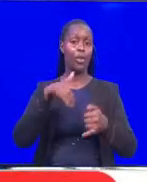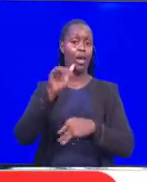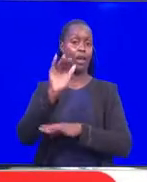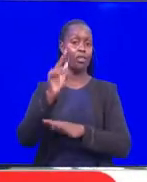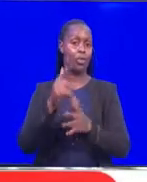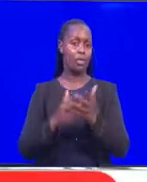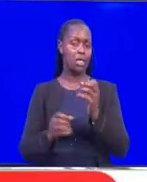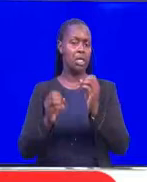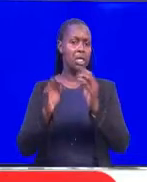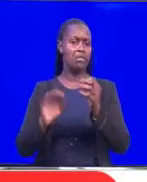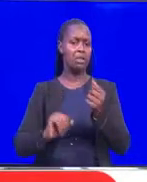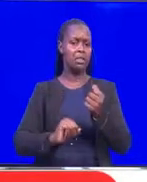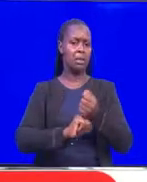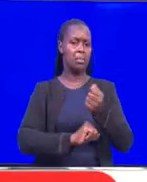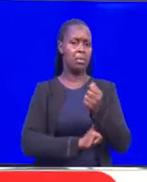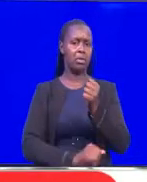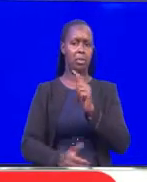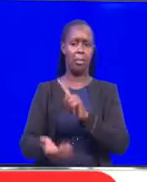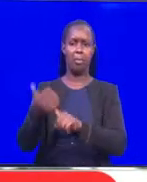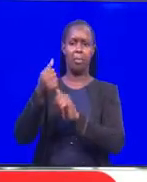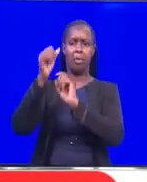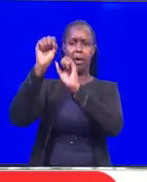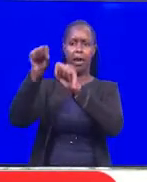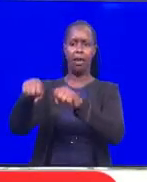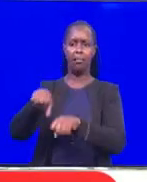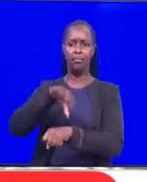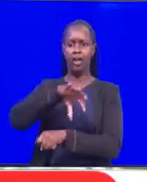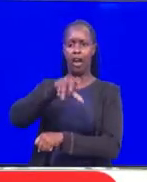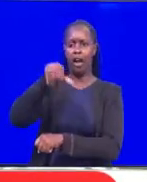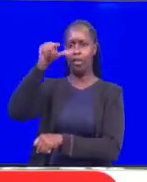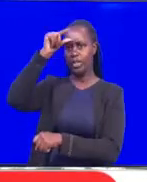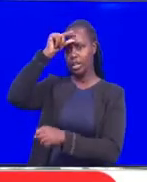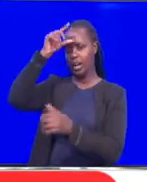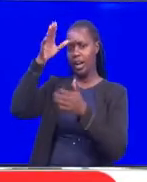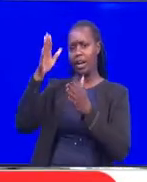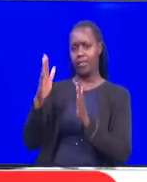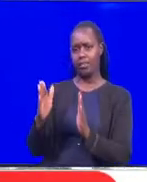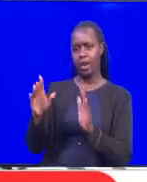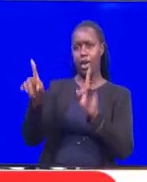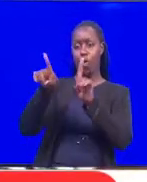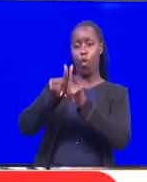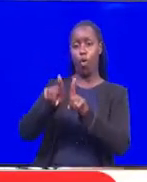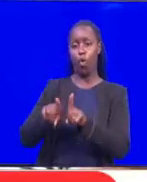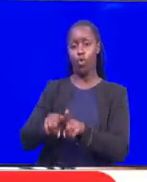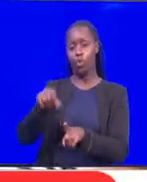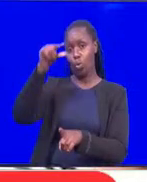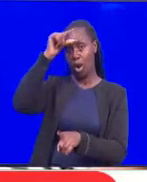msaada zaidi, county governor, county governments,